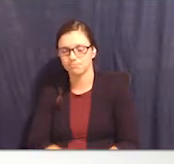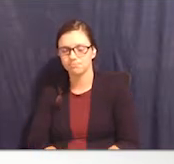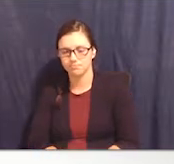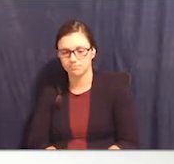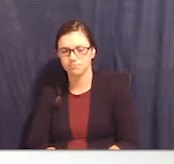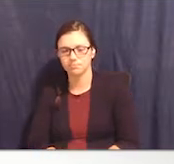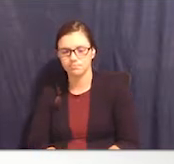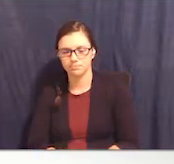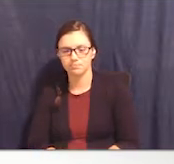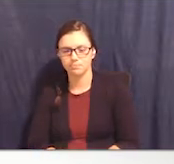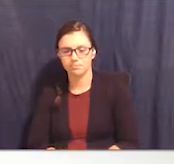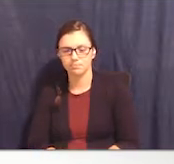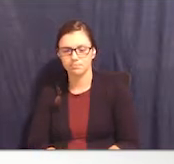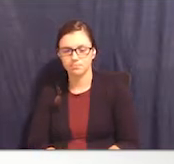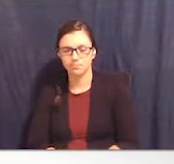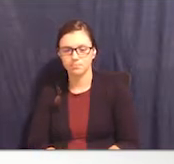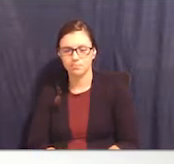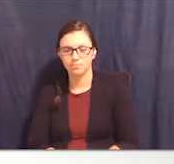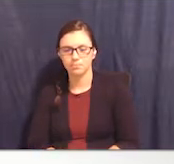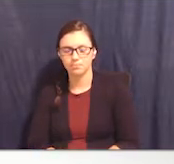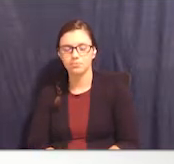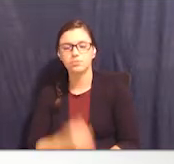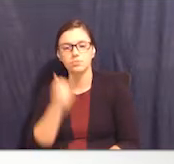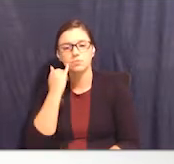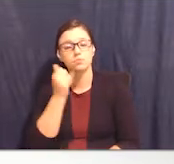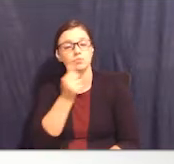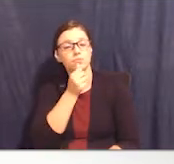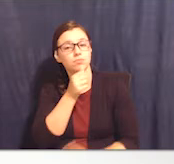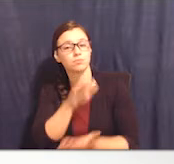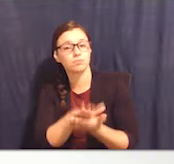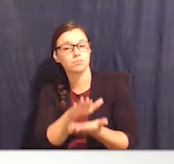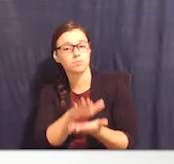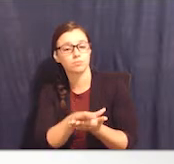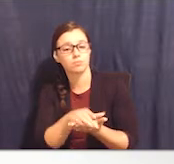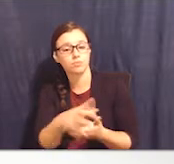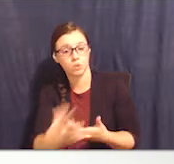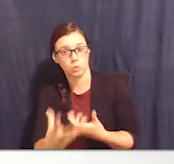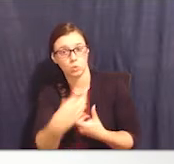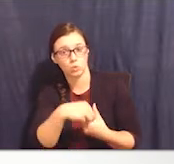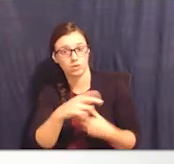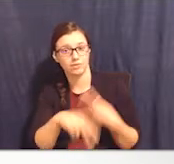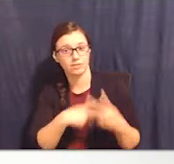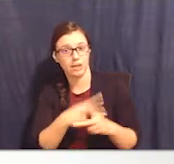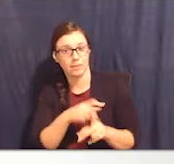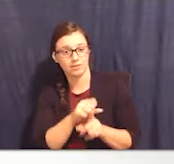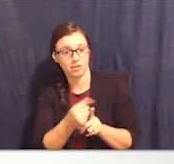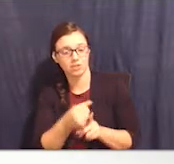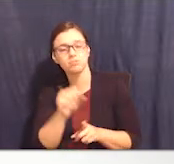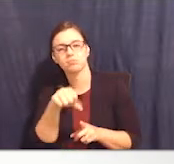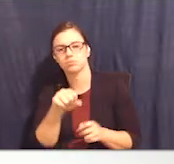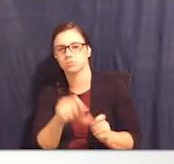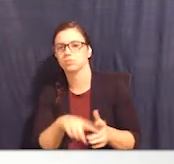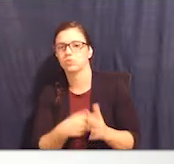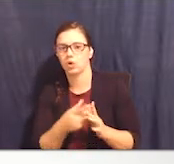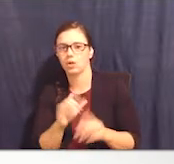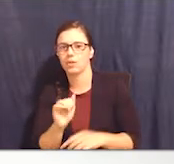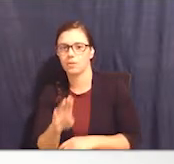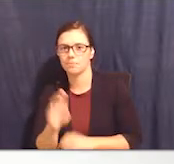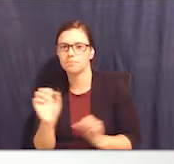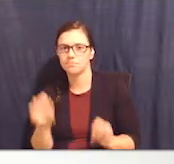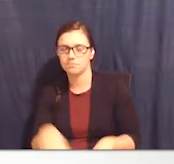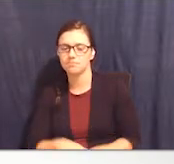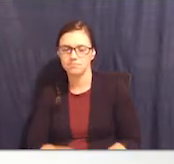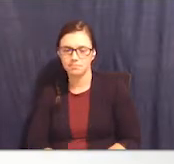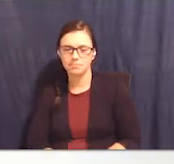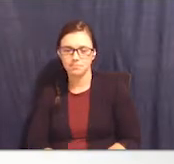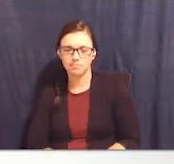thinking about personal goals and my future really wasn't on my mind at that age. And when I've